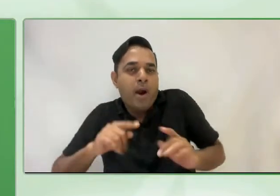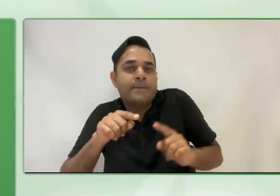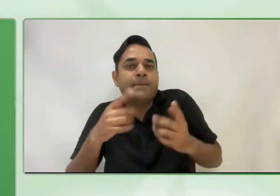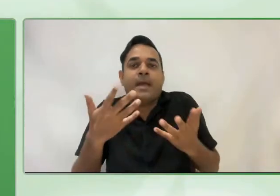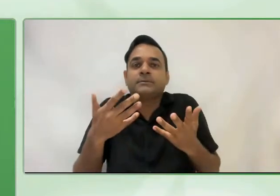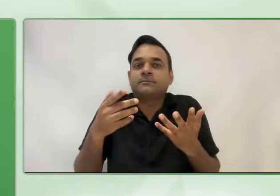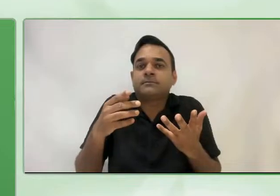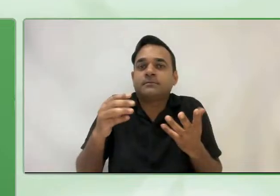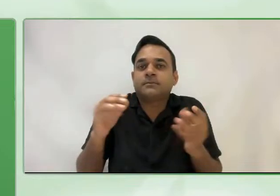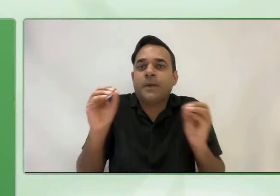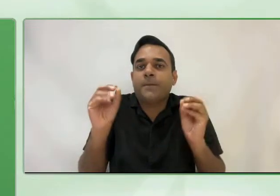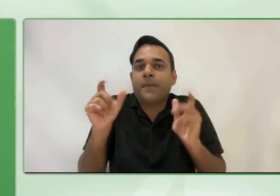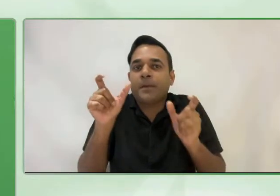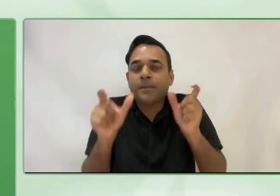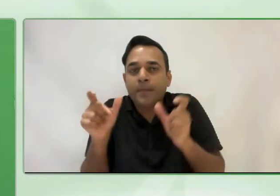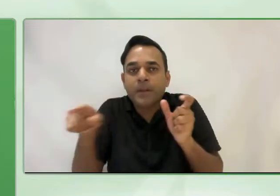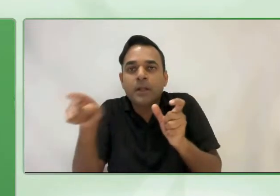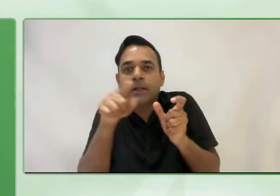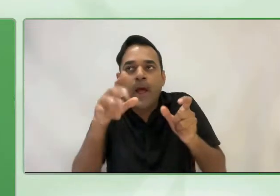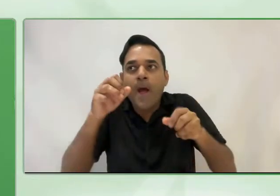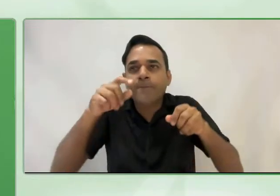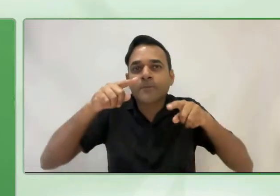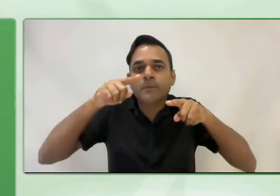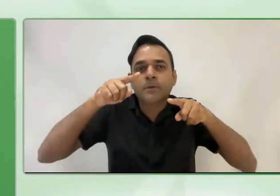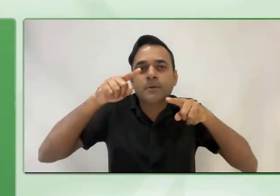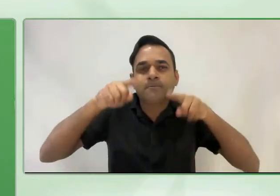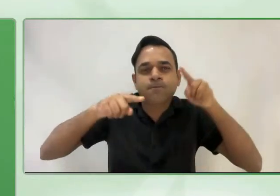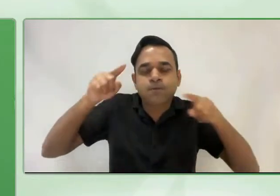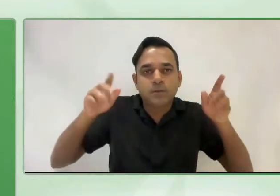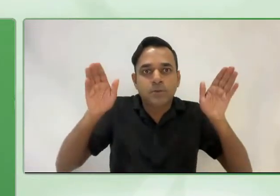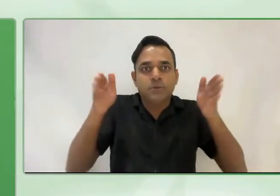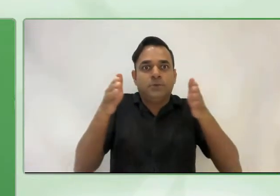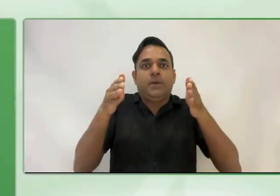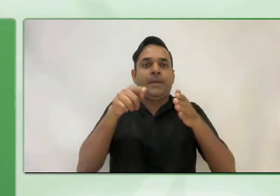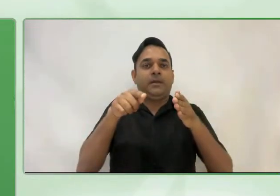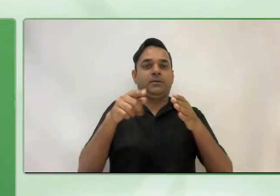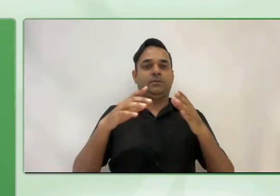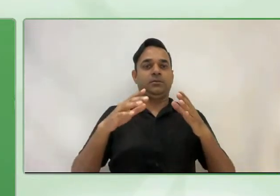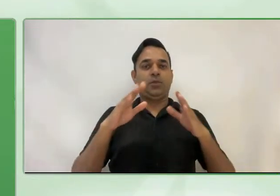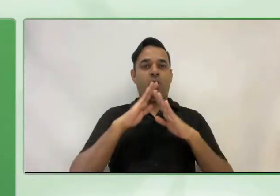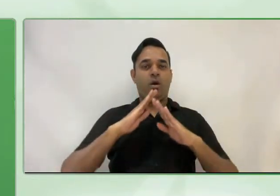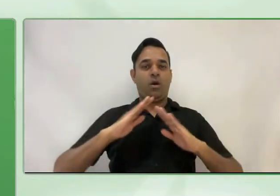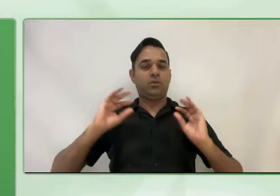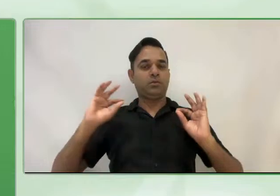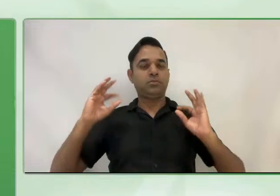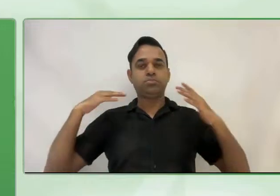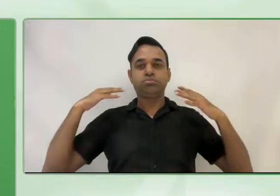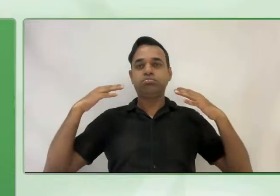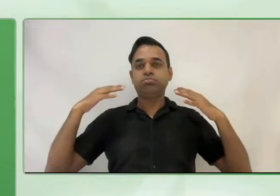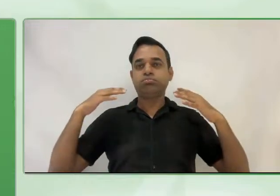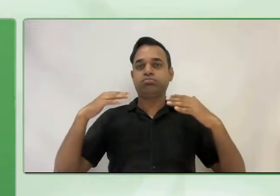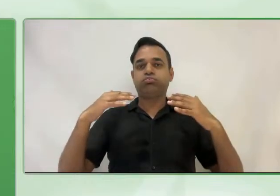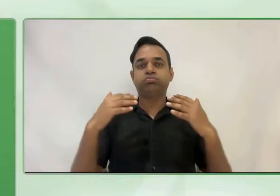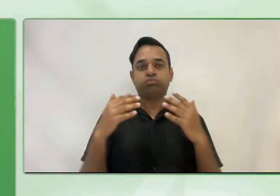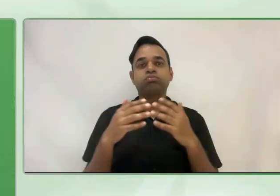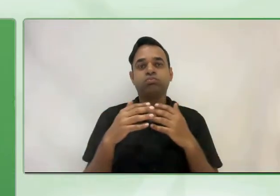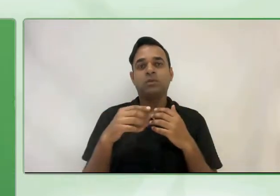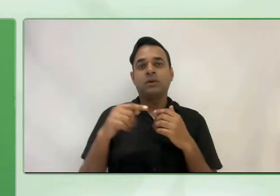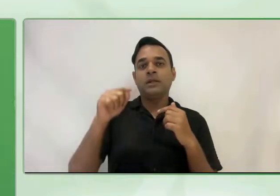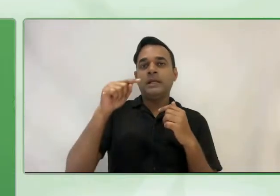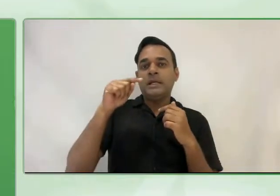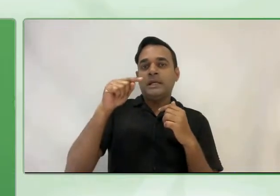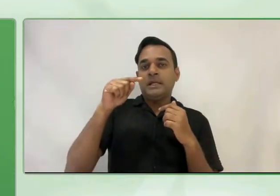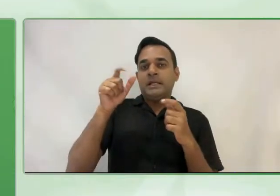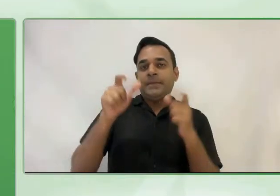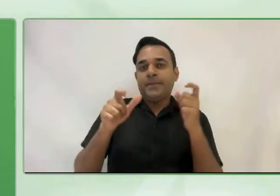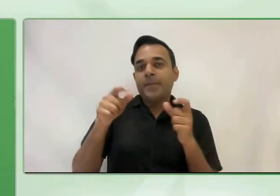also listening to the session, you're very warmly invited to join the pitching session at 1 p.m.